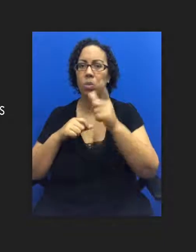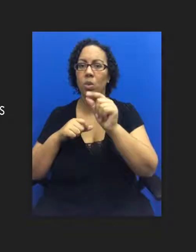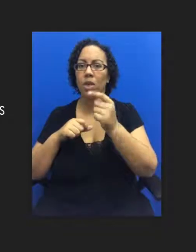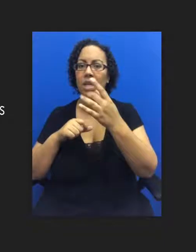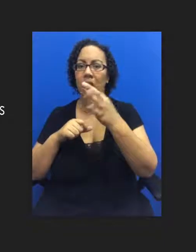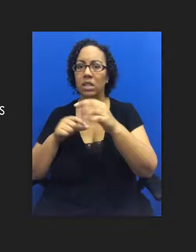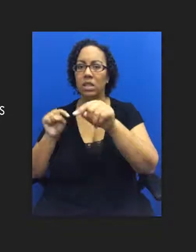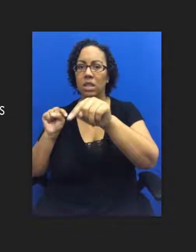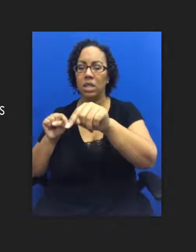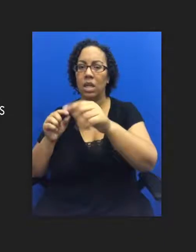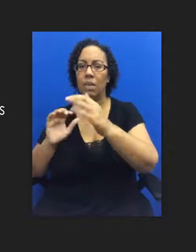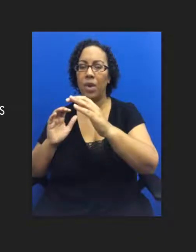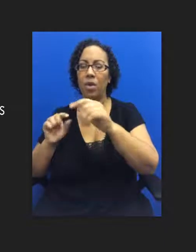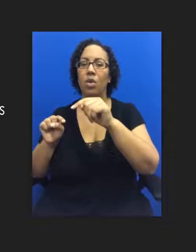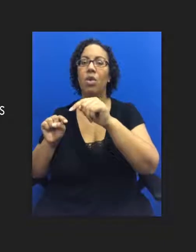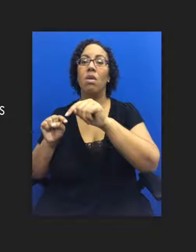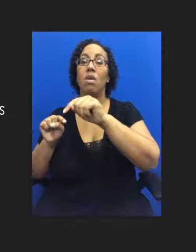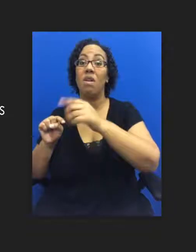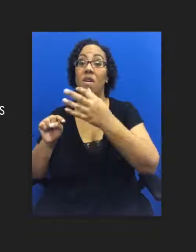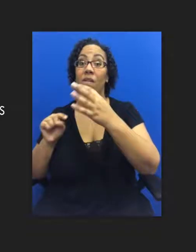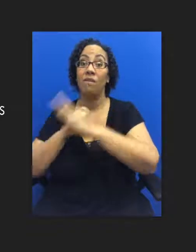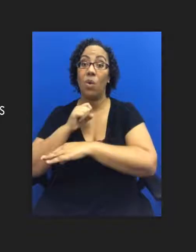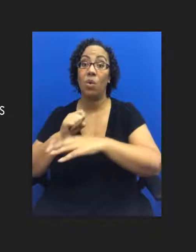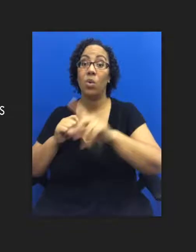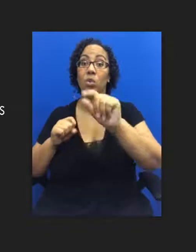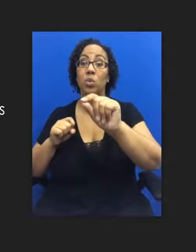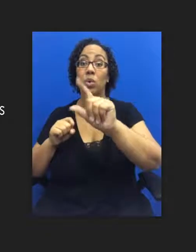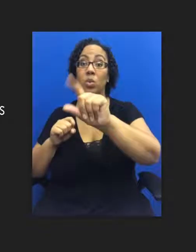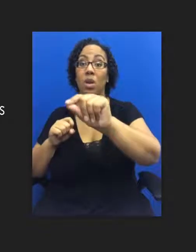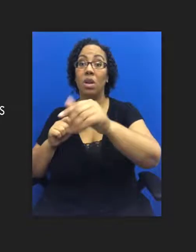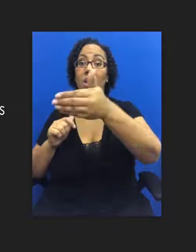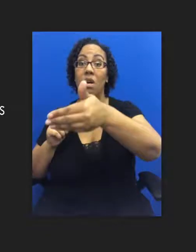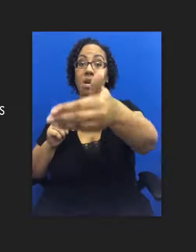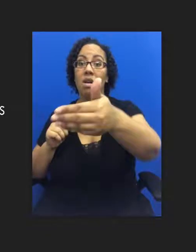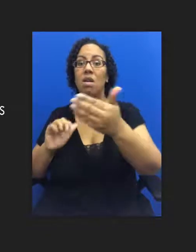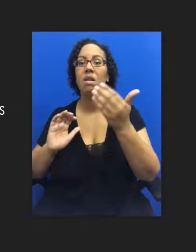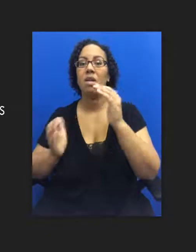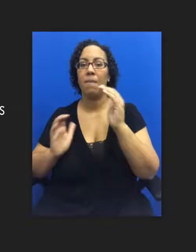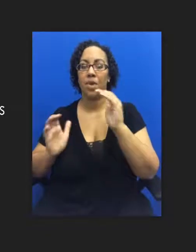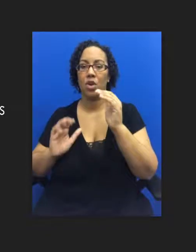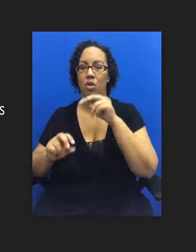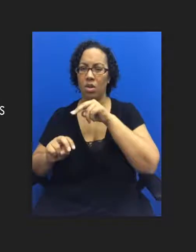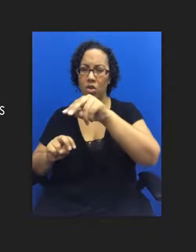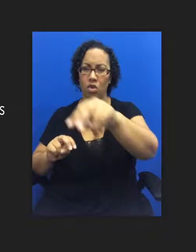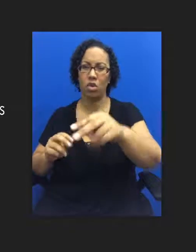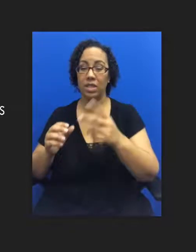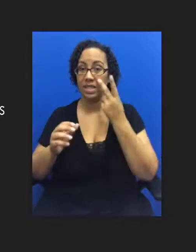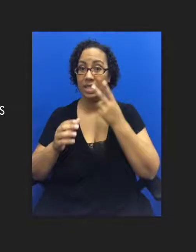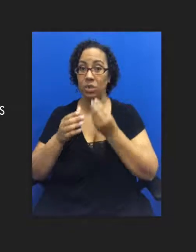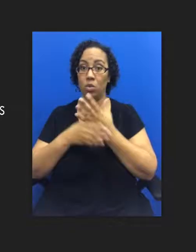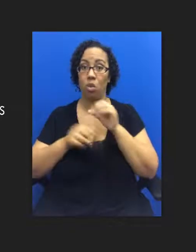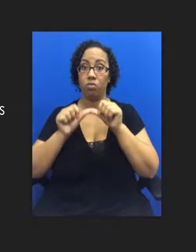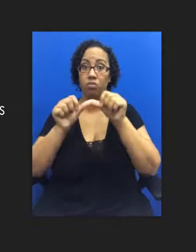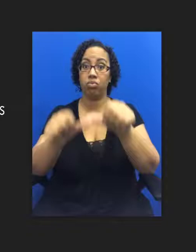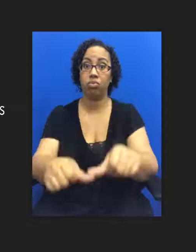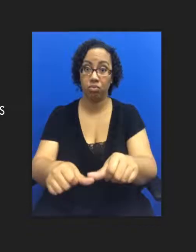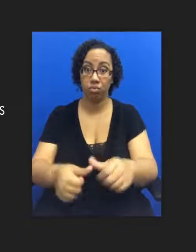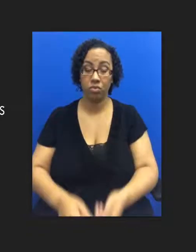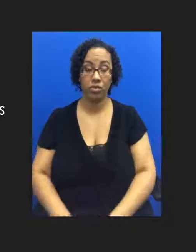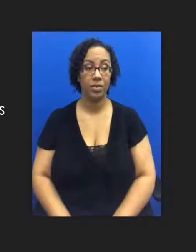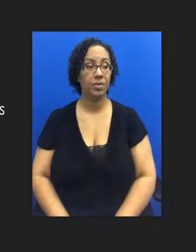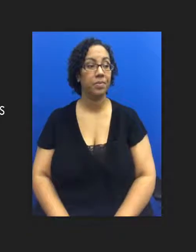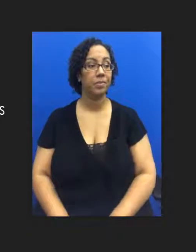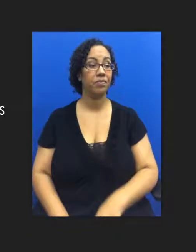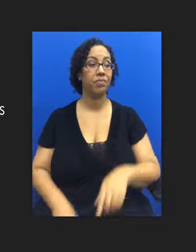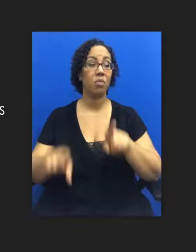perhaps 2018 and compared to fall of 2019, and then onwards to fall of 2020 to chart